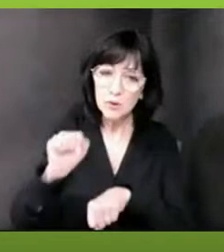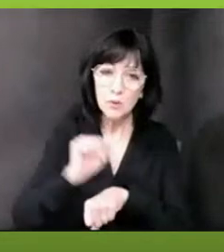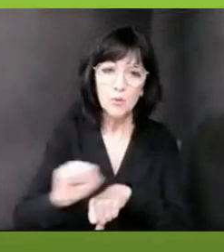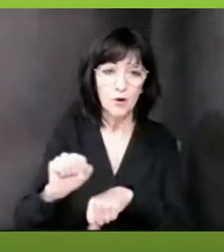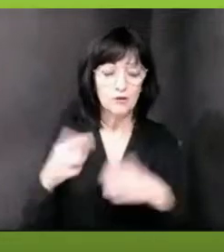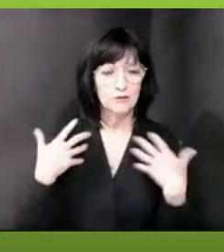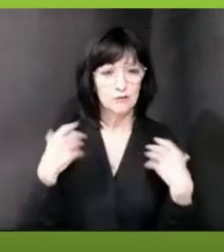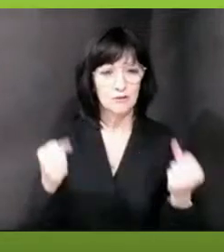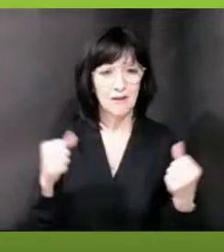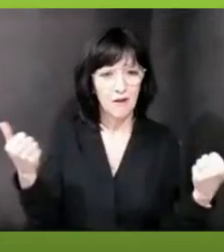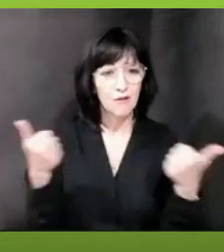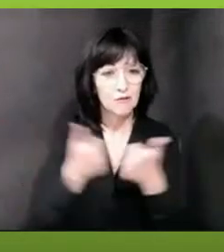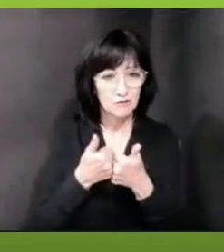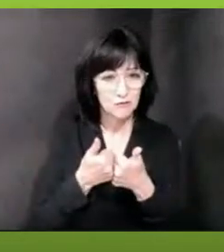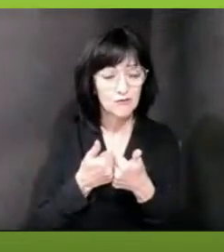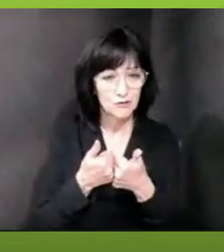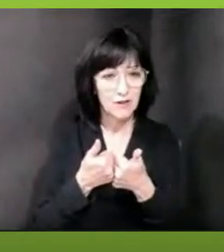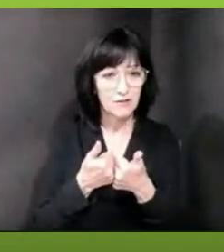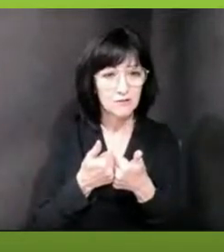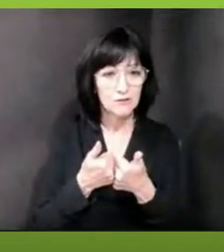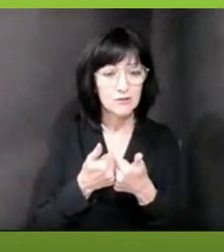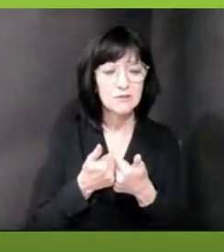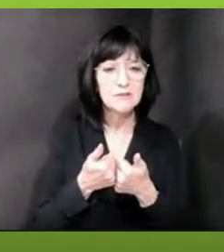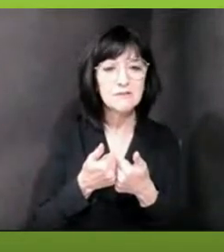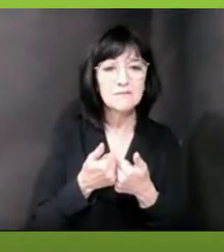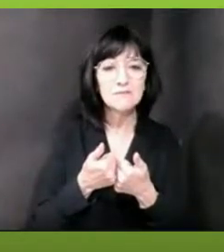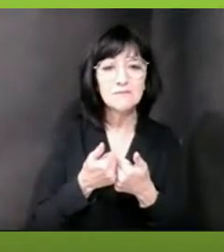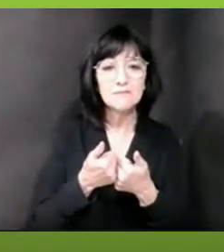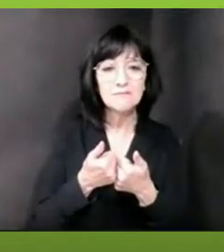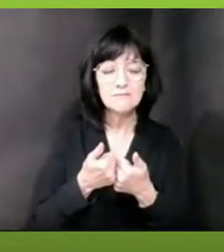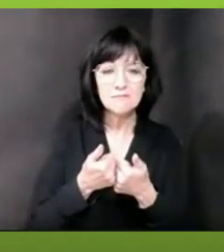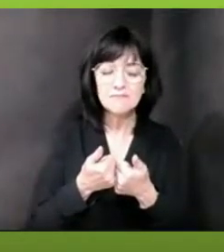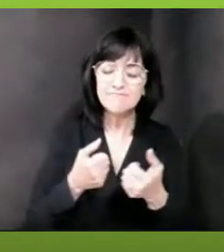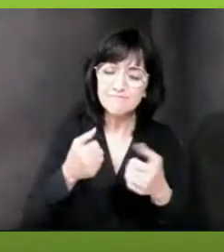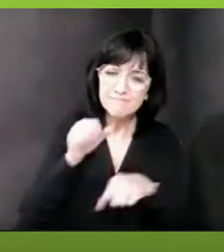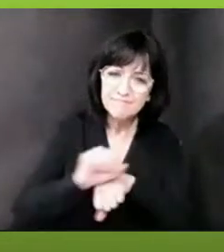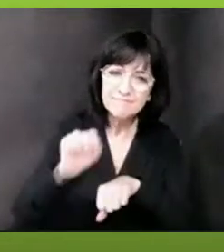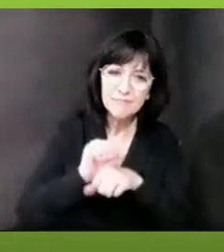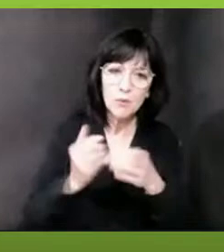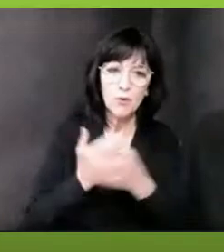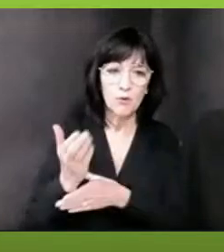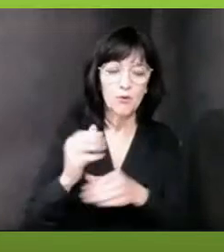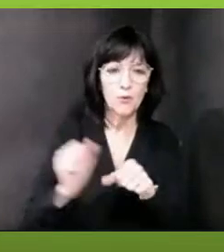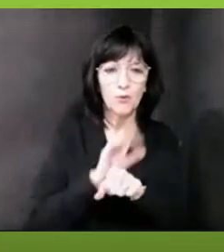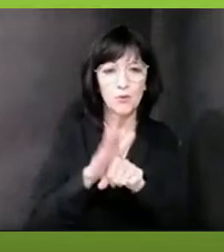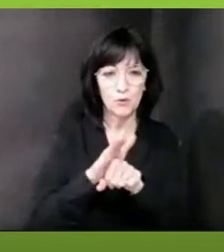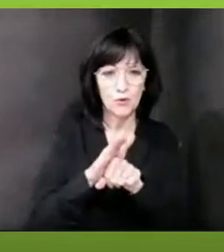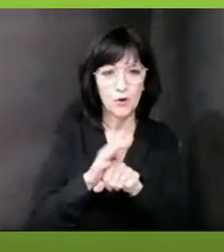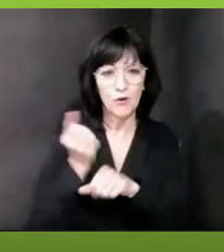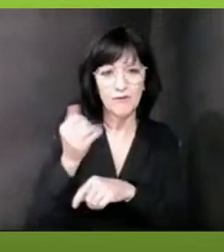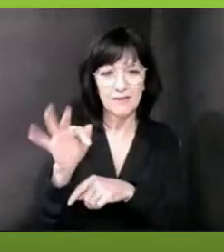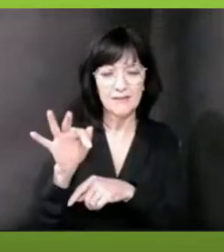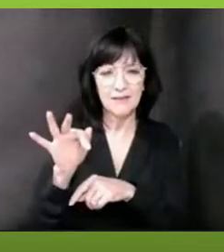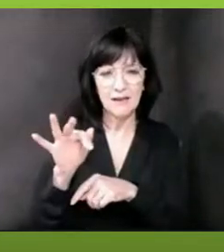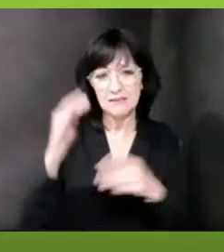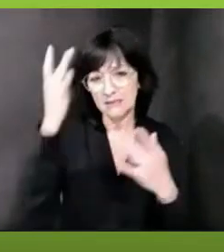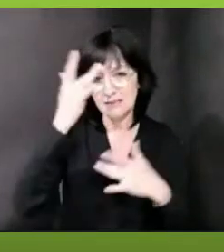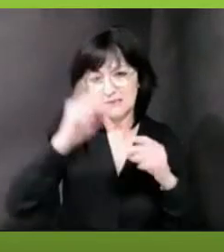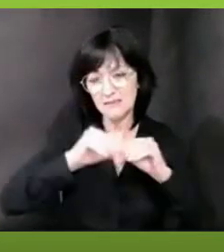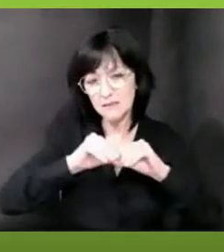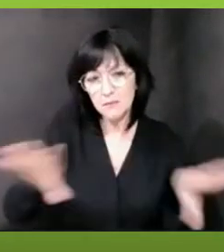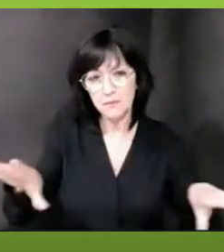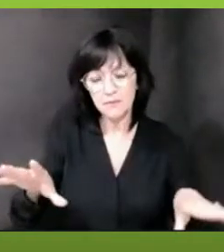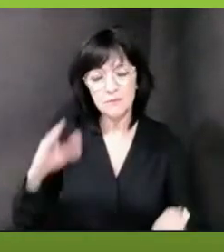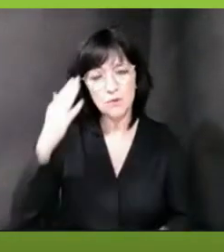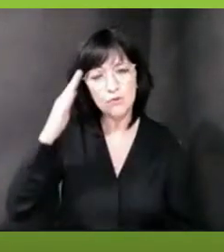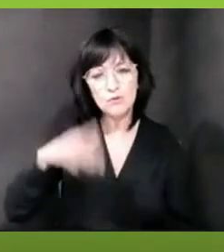presented and exacerbated by the COVID-19 pandemic and other events of the past year. We know that many of those challenges